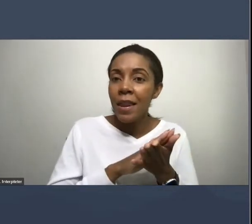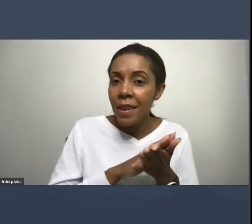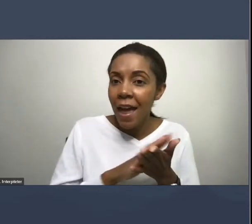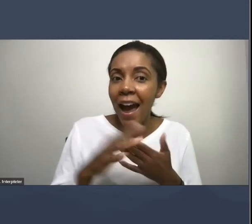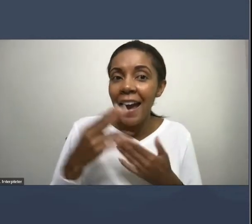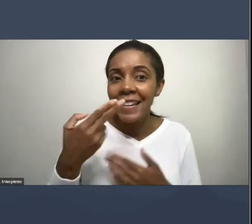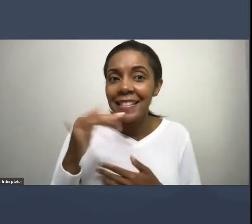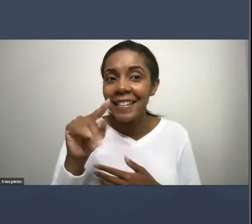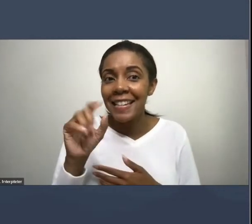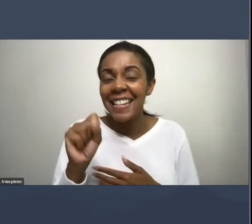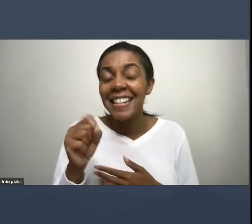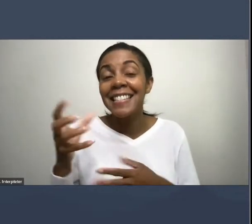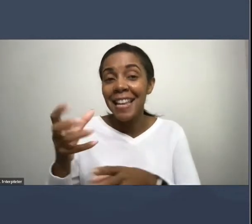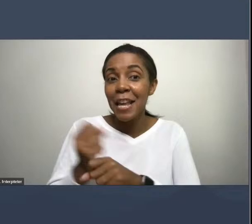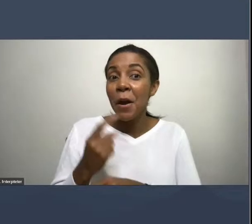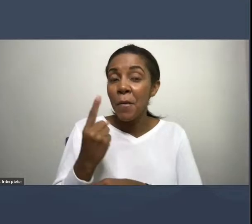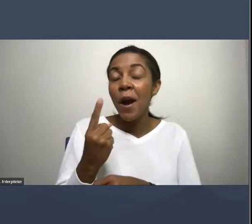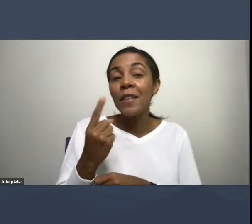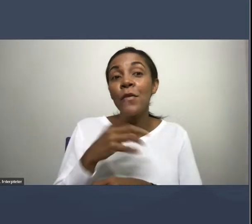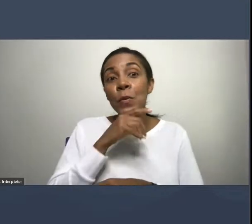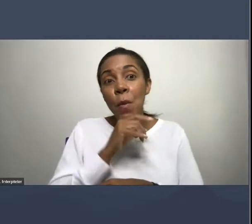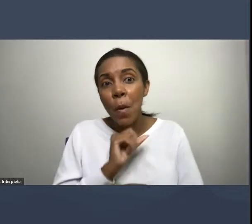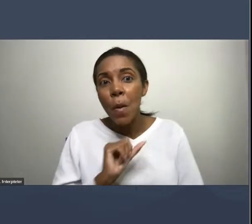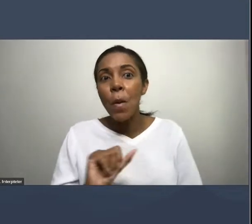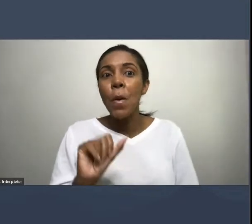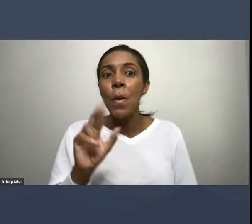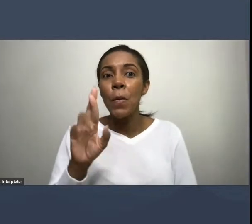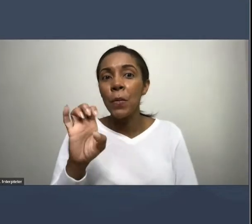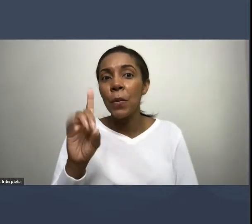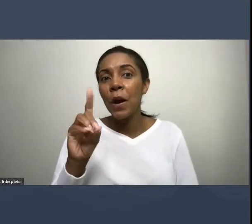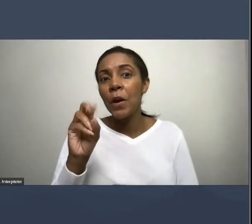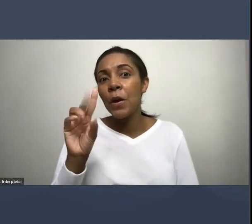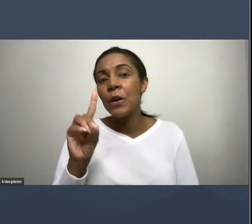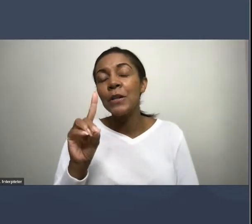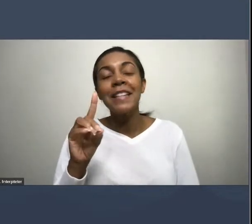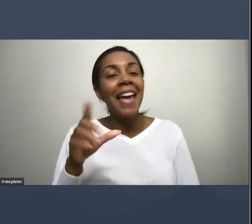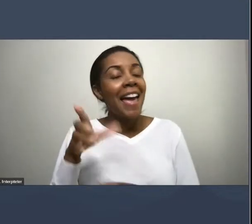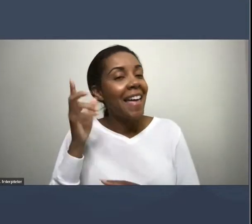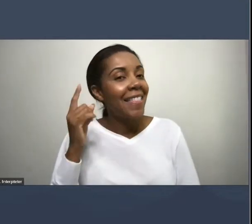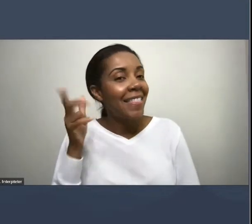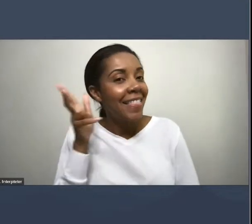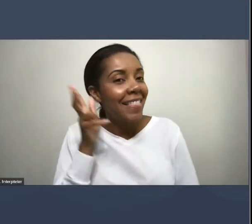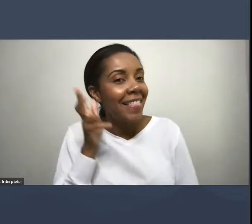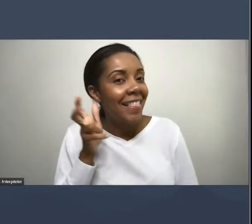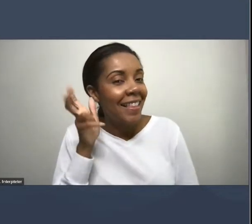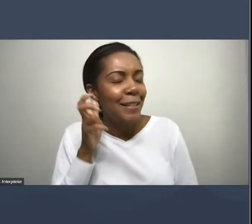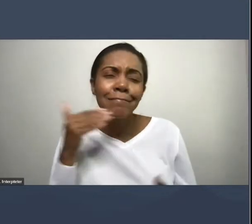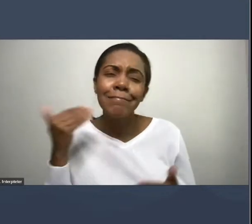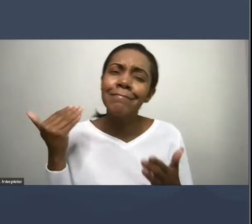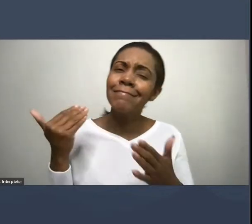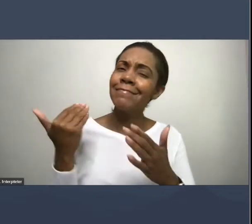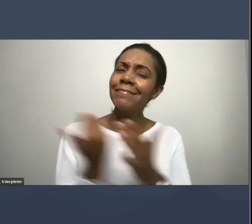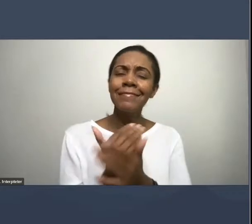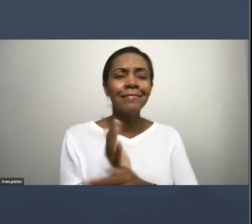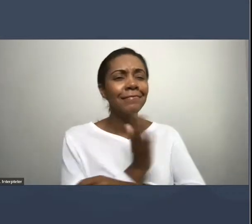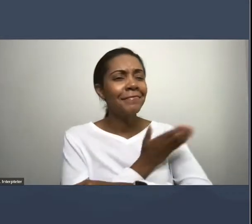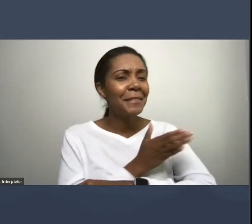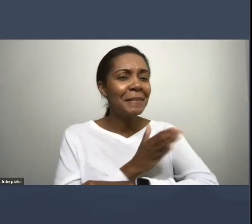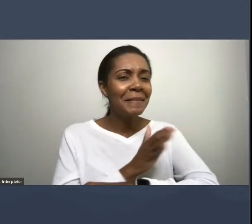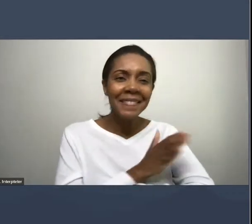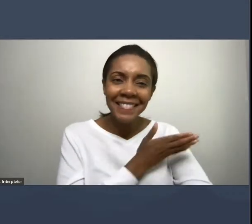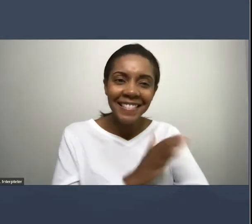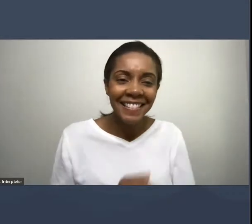of them old albums and listen to it, and then you can see about some real good music. You